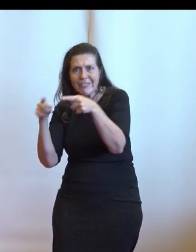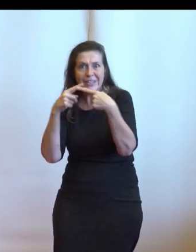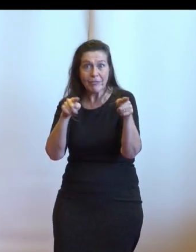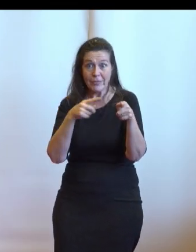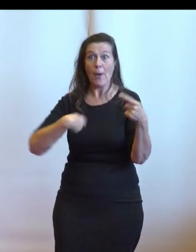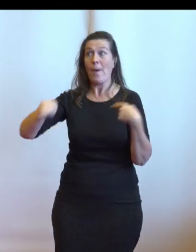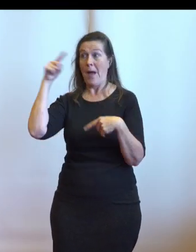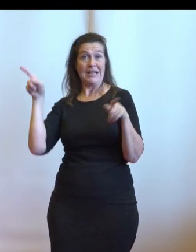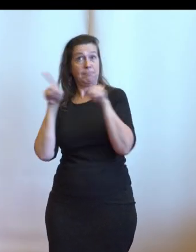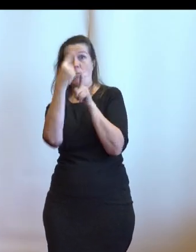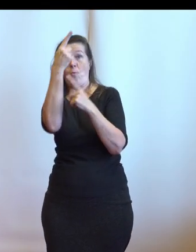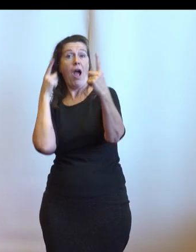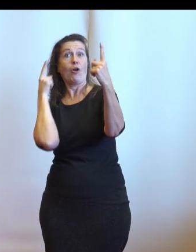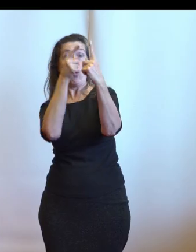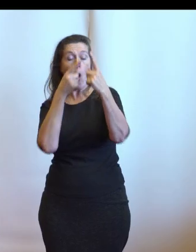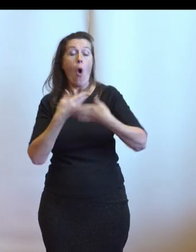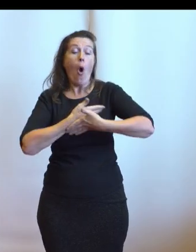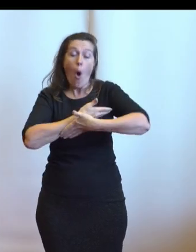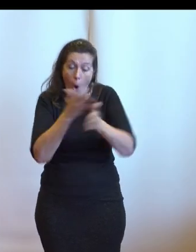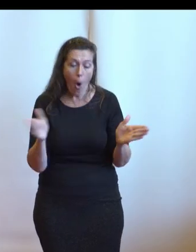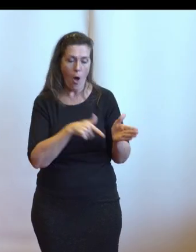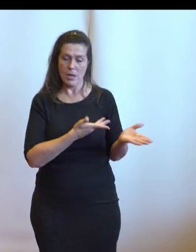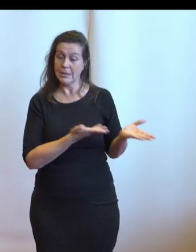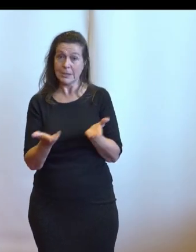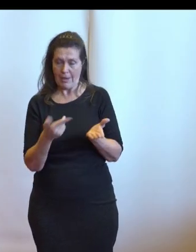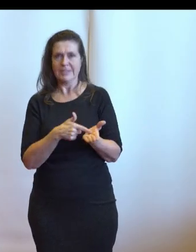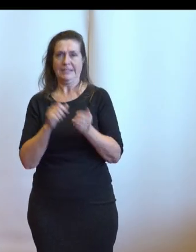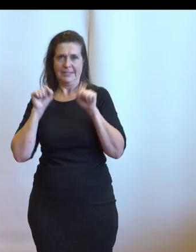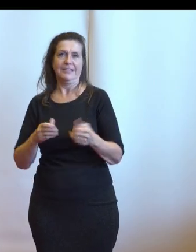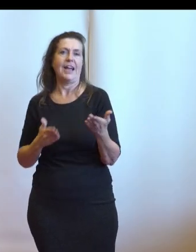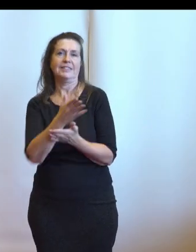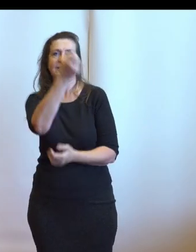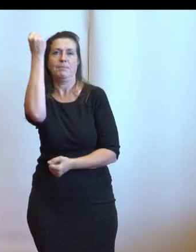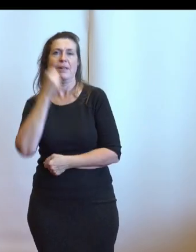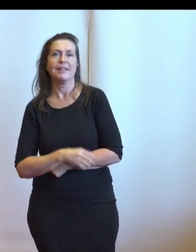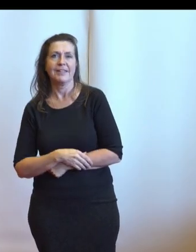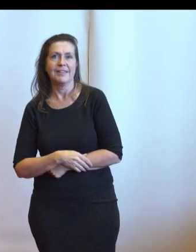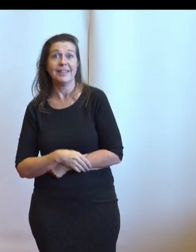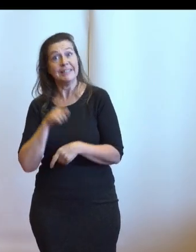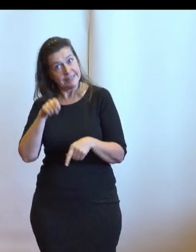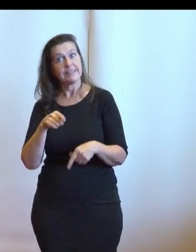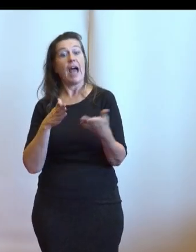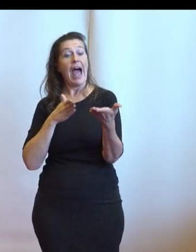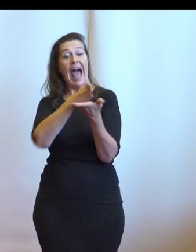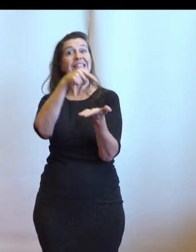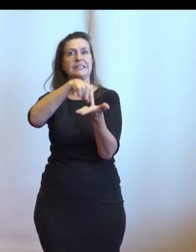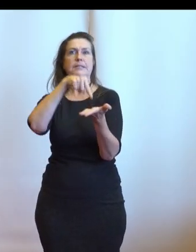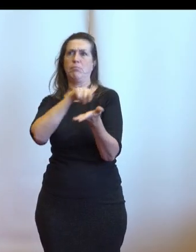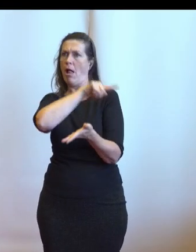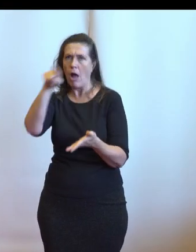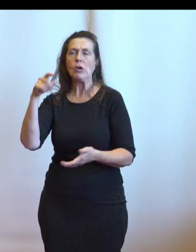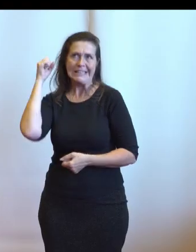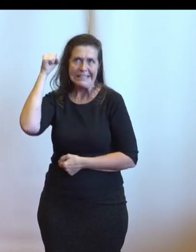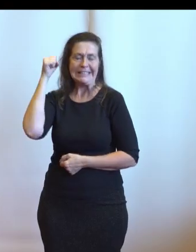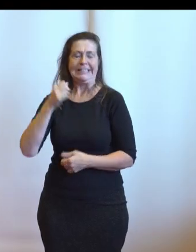all our digital services will be accessible. Accessibility. Make it your mantra. I have to say